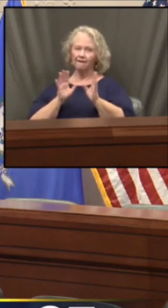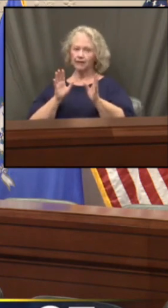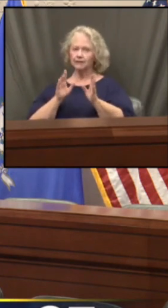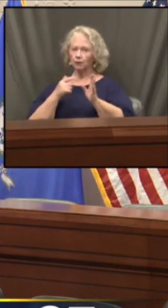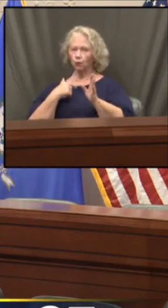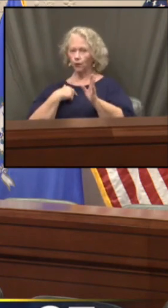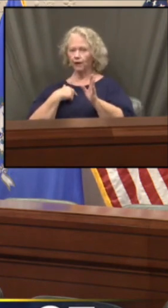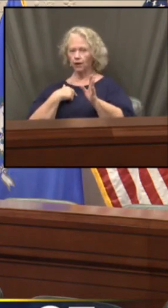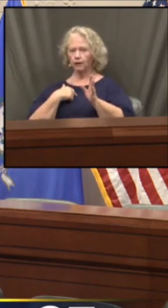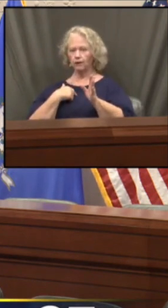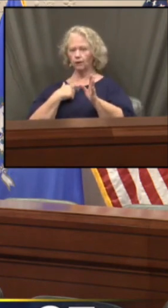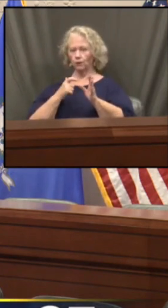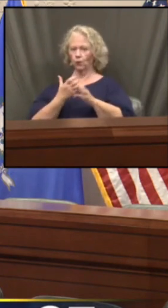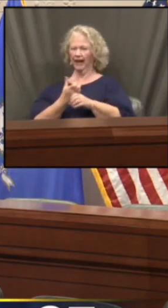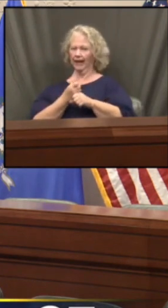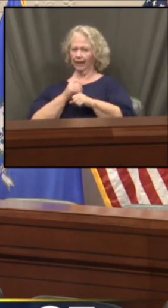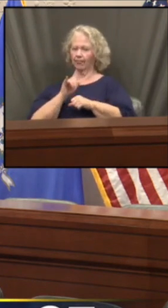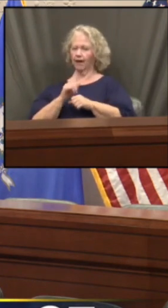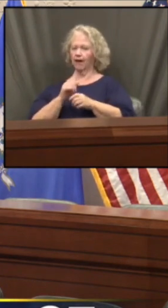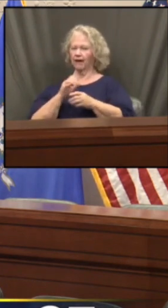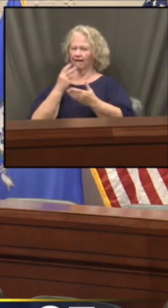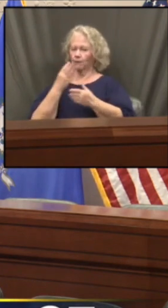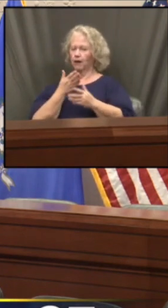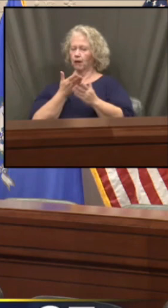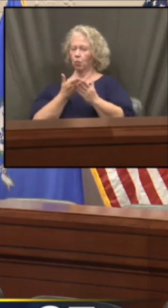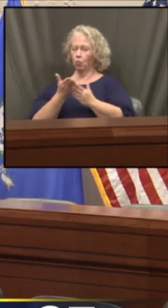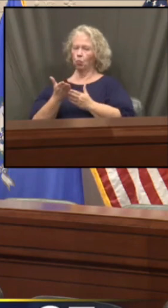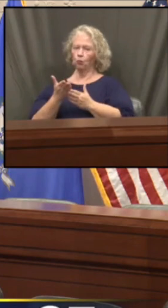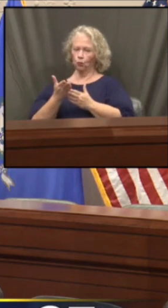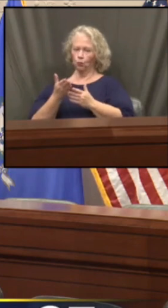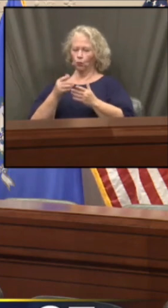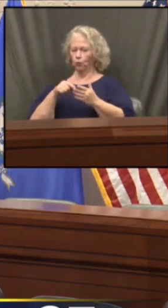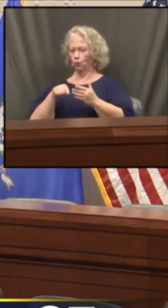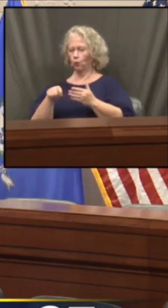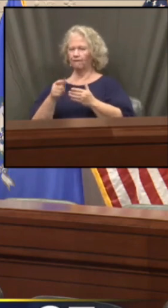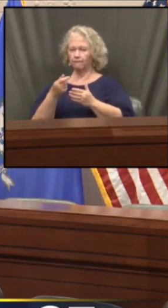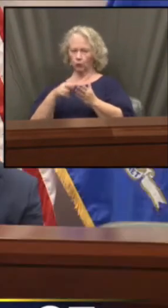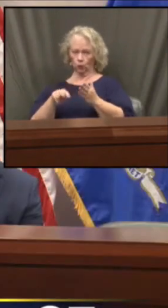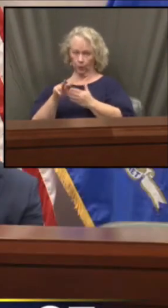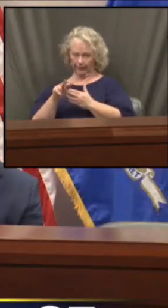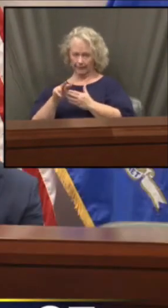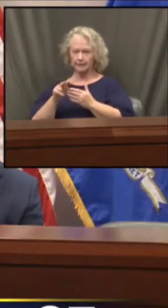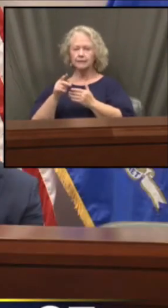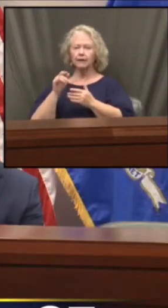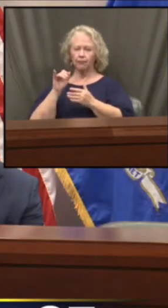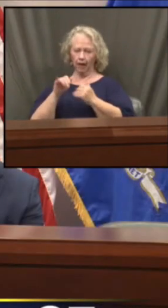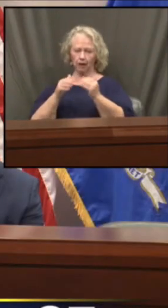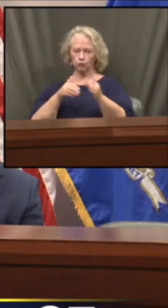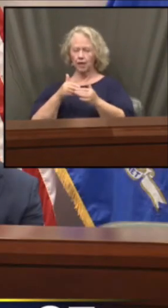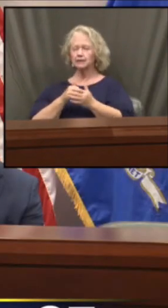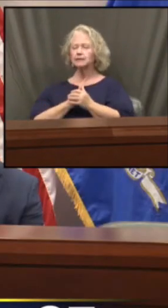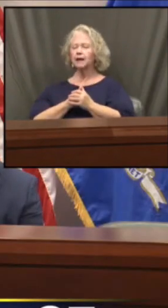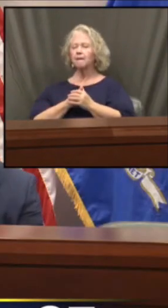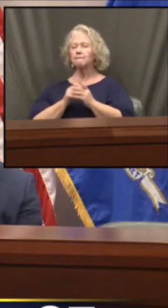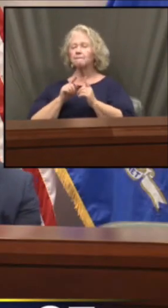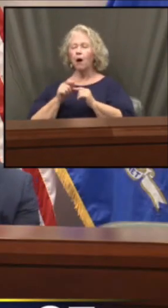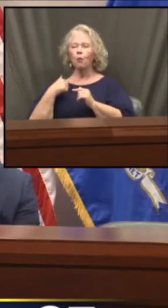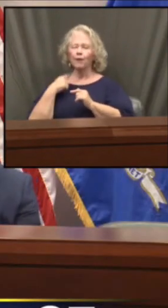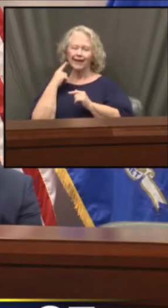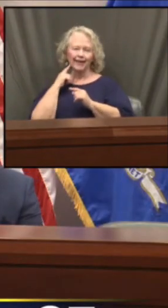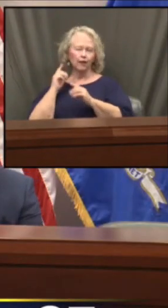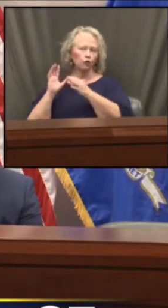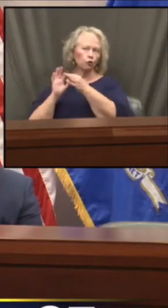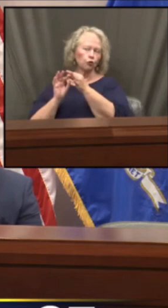that information over the next couple of weeks through this process. But anecdotally, we